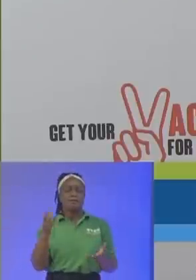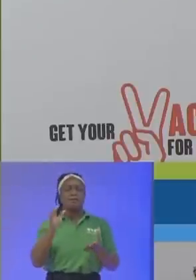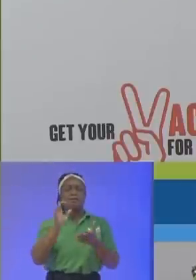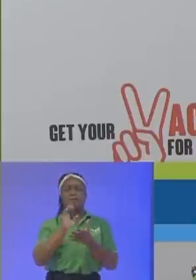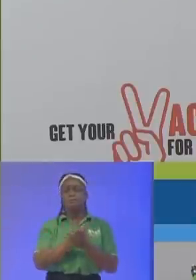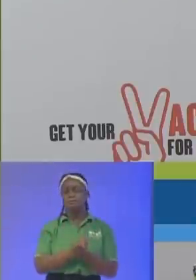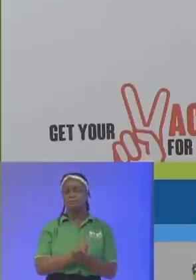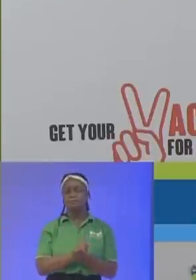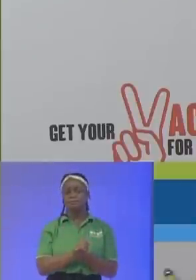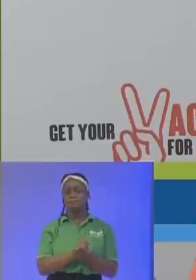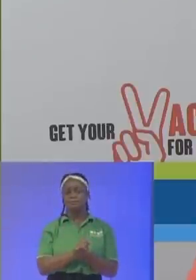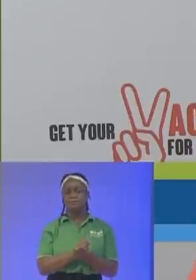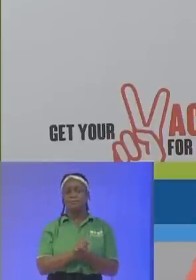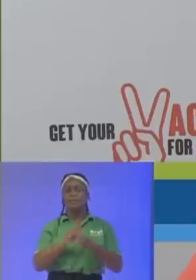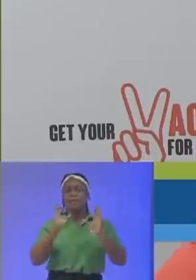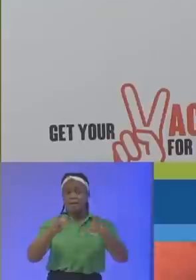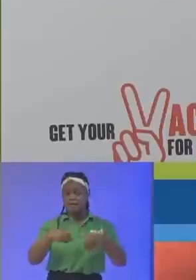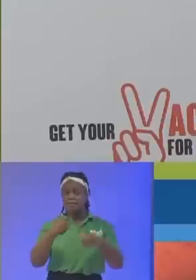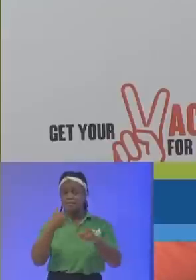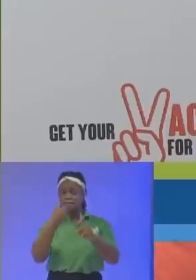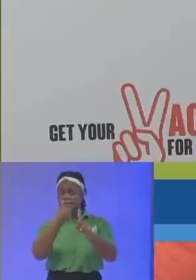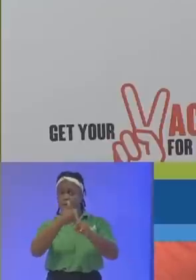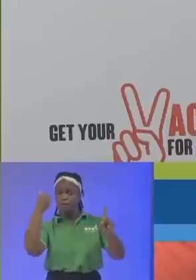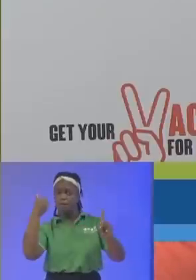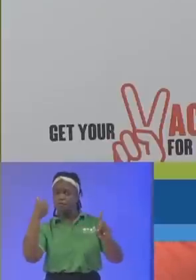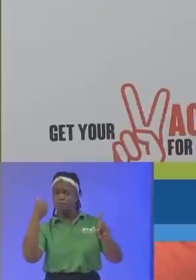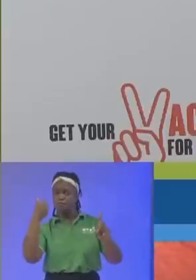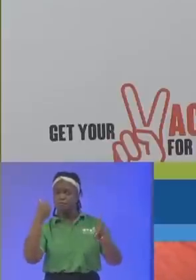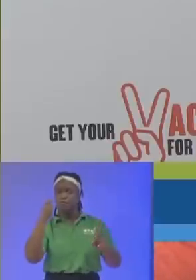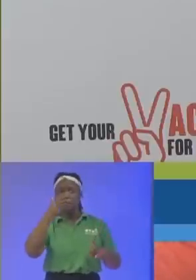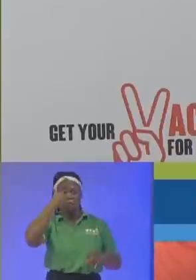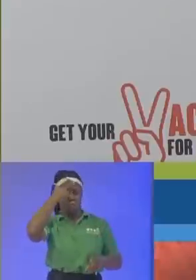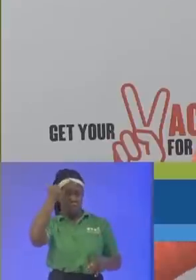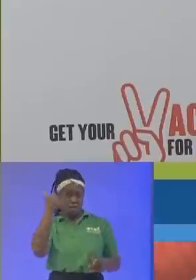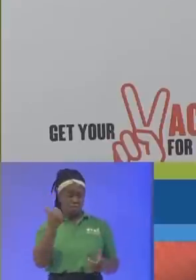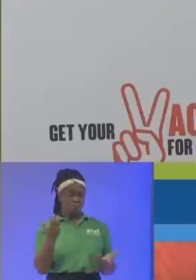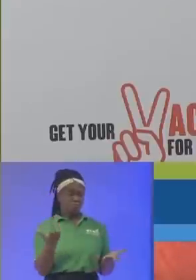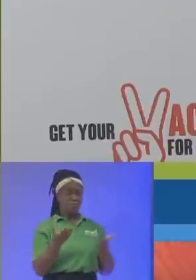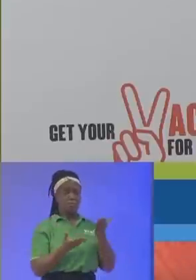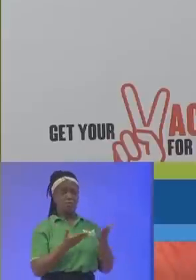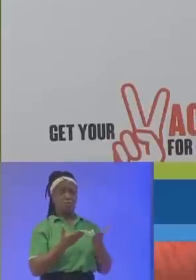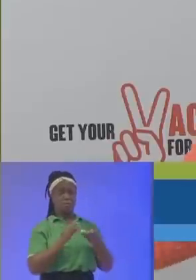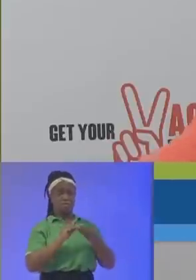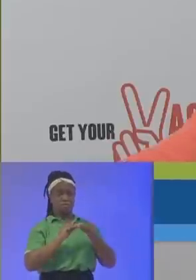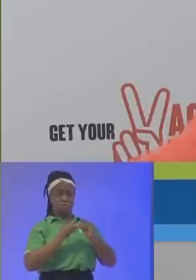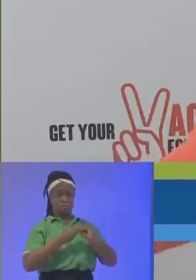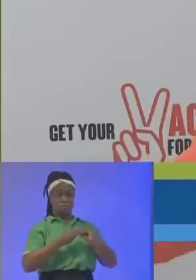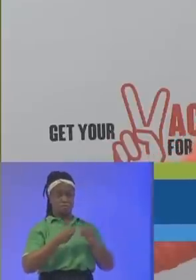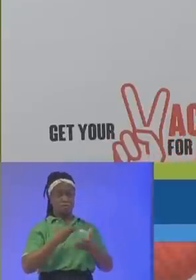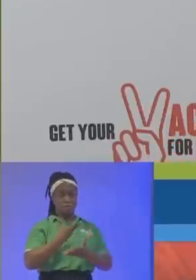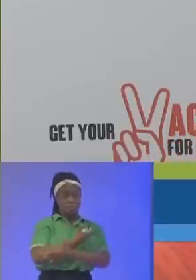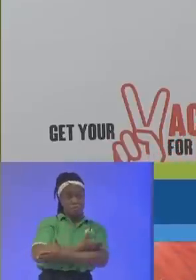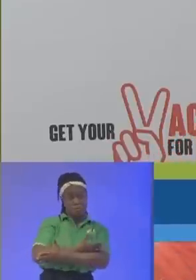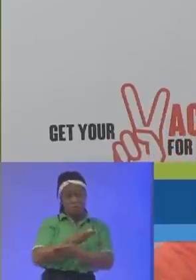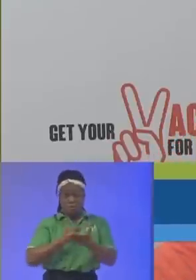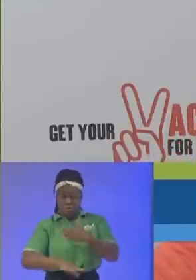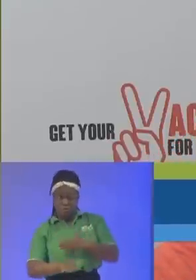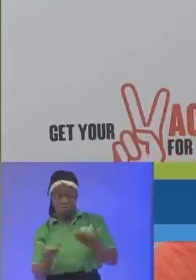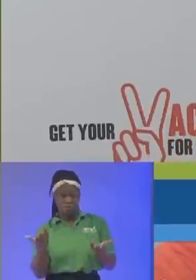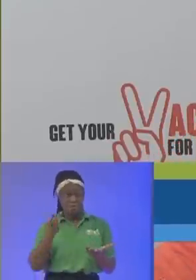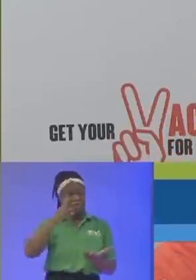be impacted by the number of babies now being born to Venezuelan mothers? I know in the SWRHA in